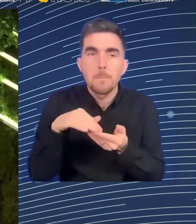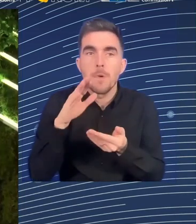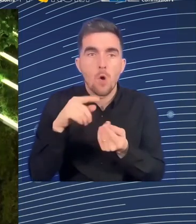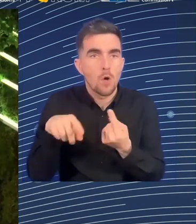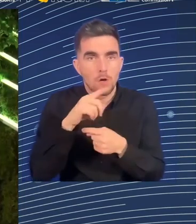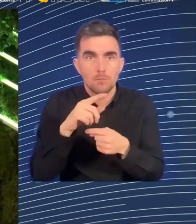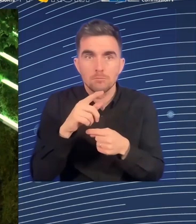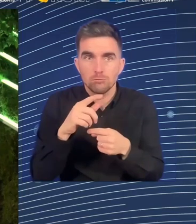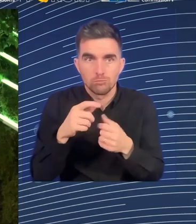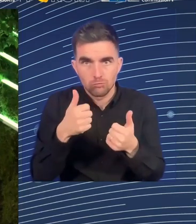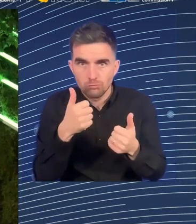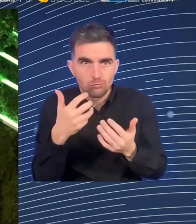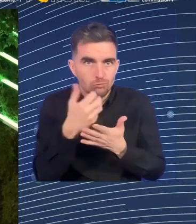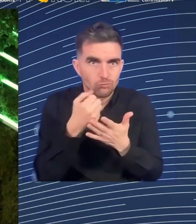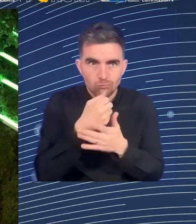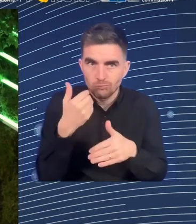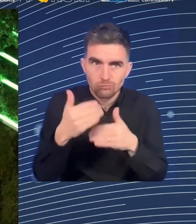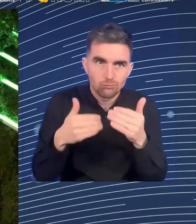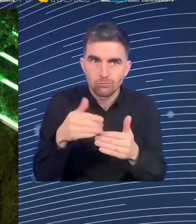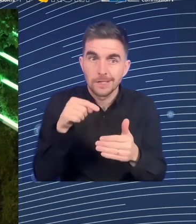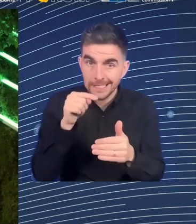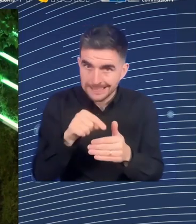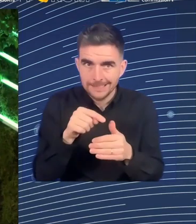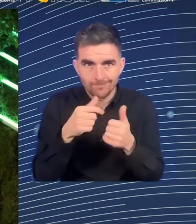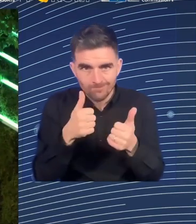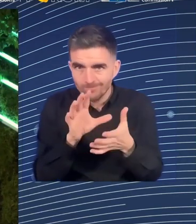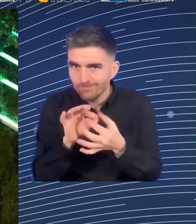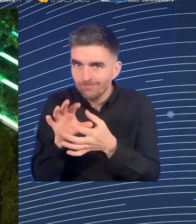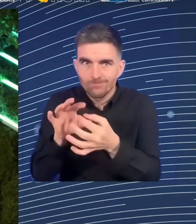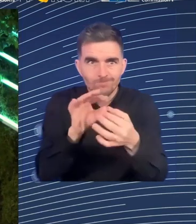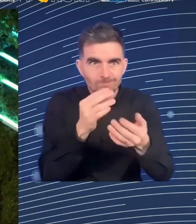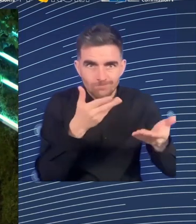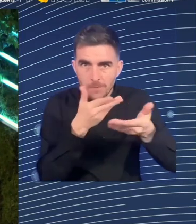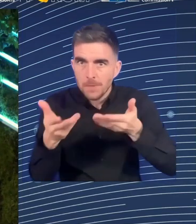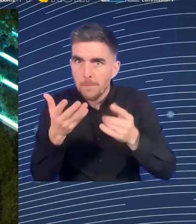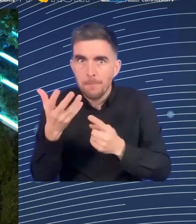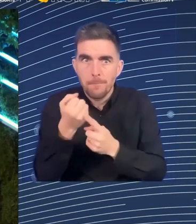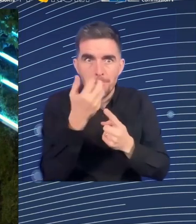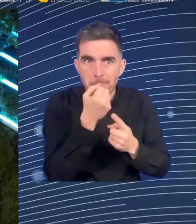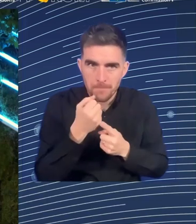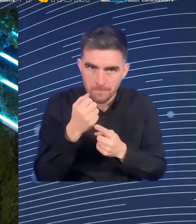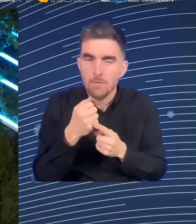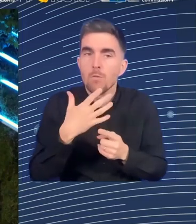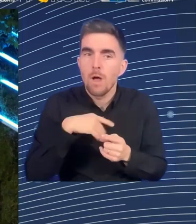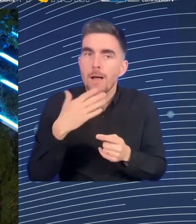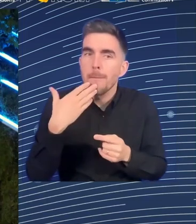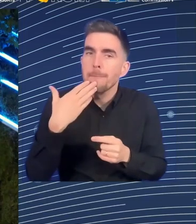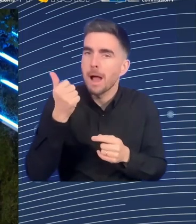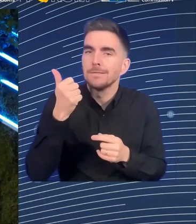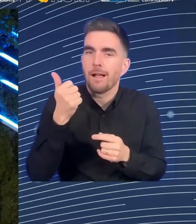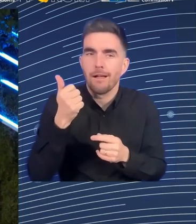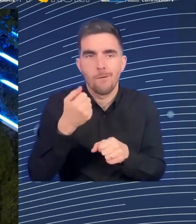you. Vytautas, to continue on the issue of possible policies that could